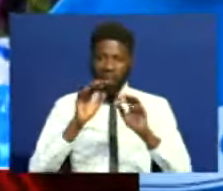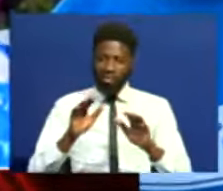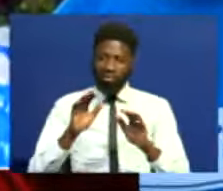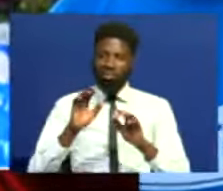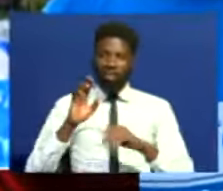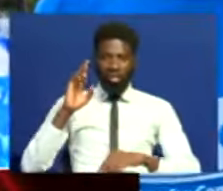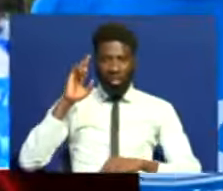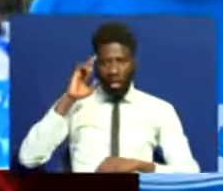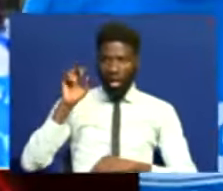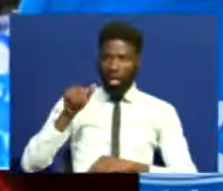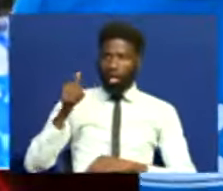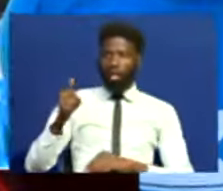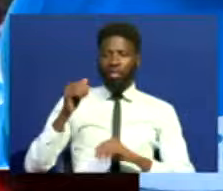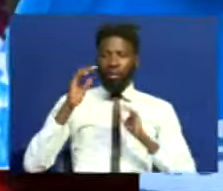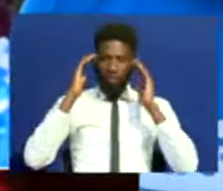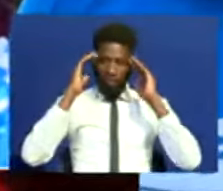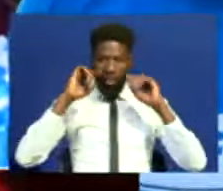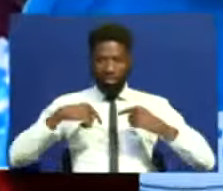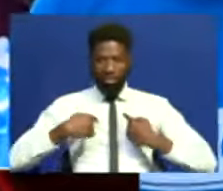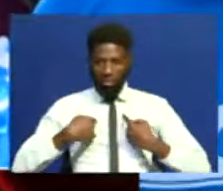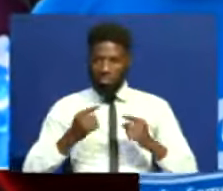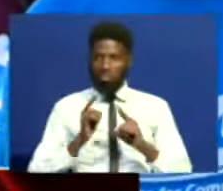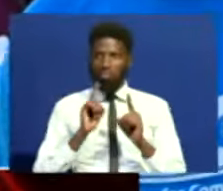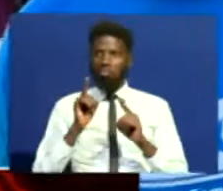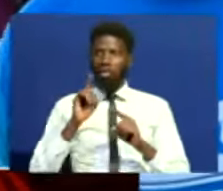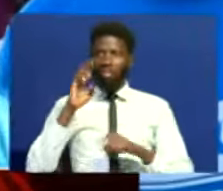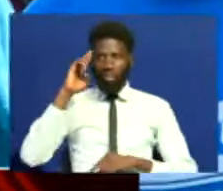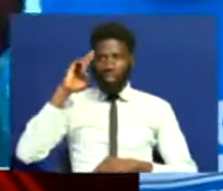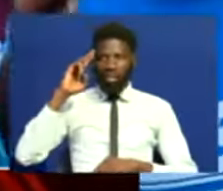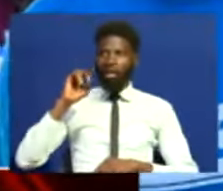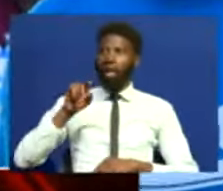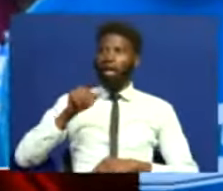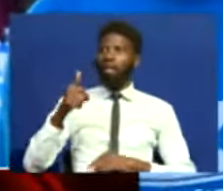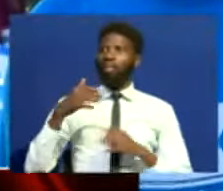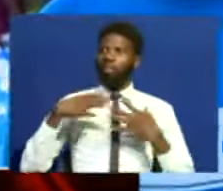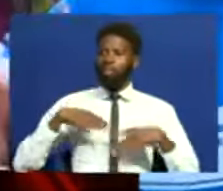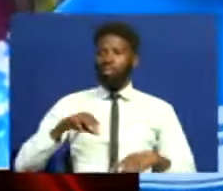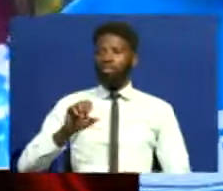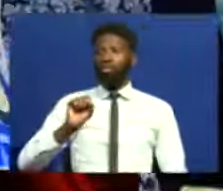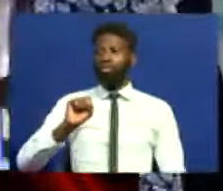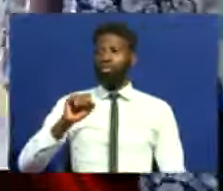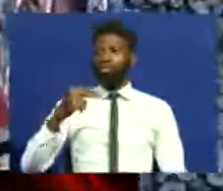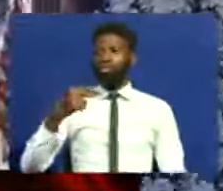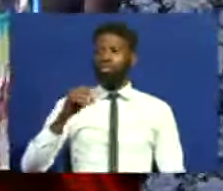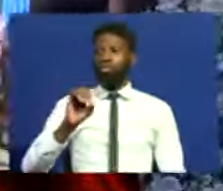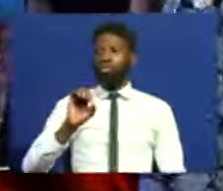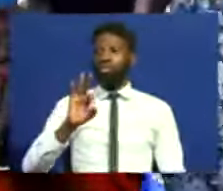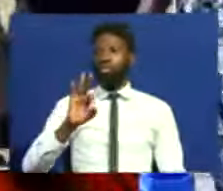also celebrate other people. As Shofco, we believe that it's all about togetherness.